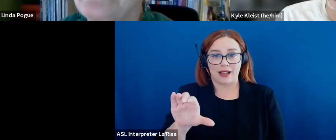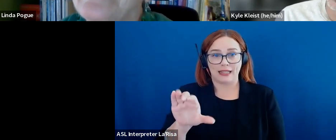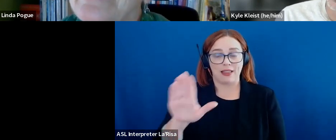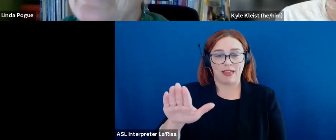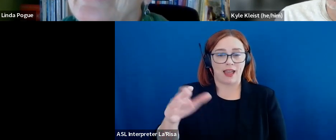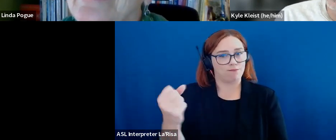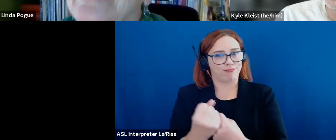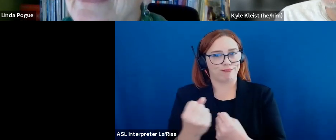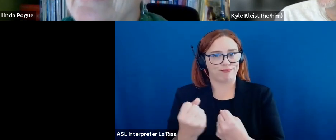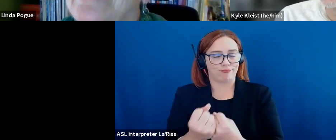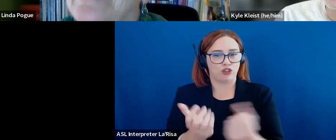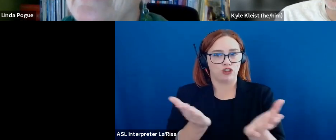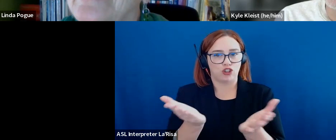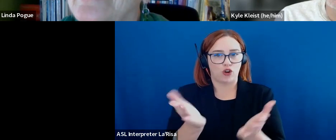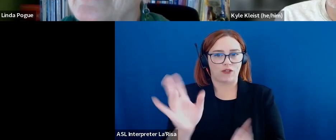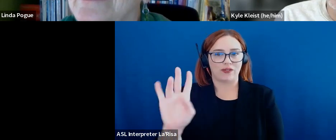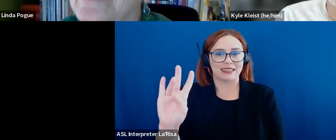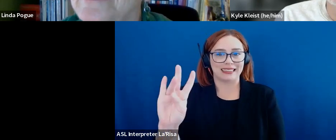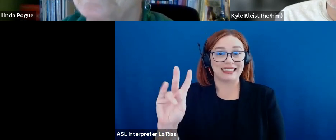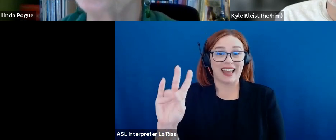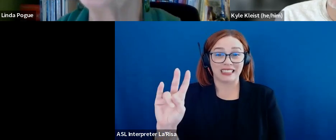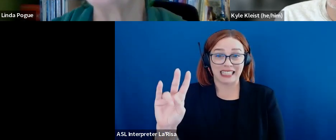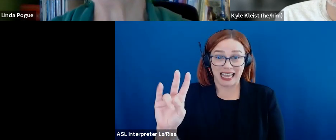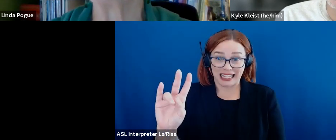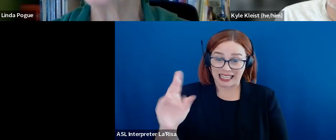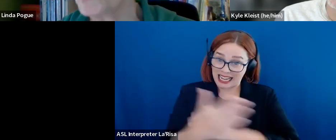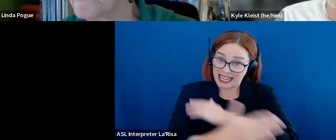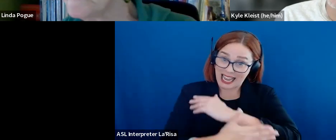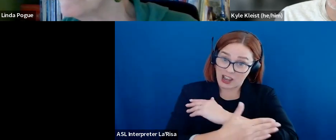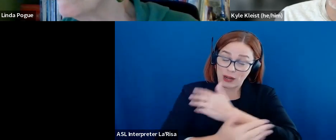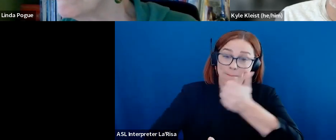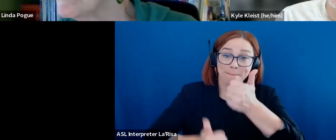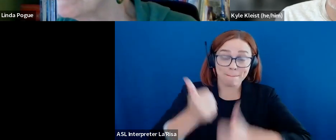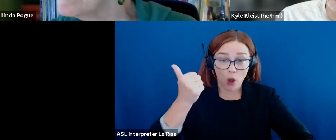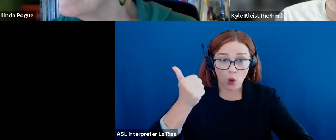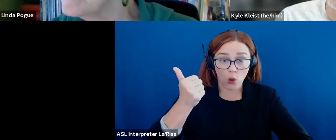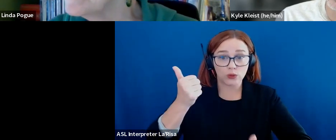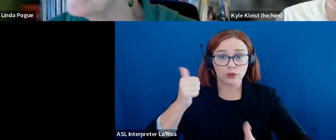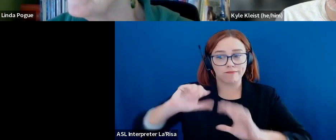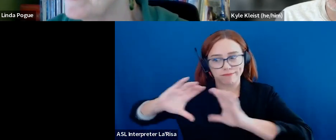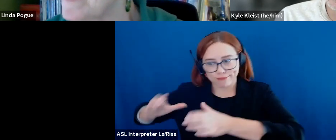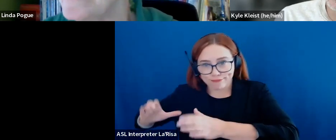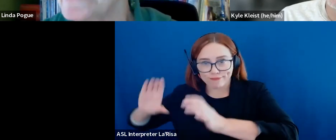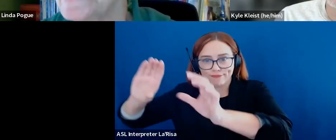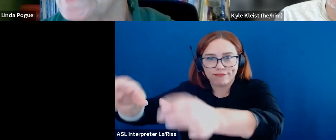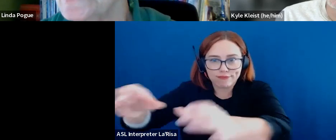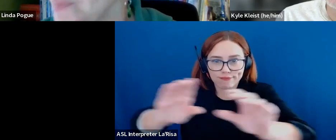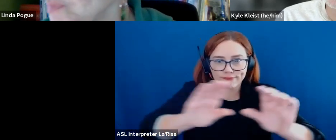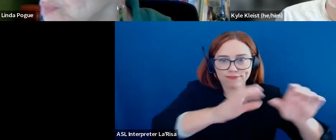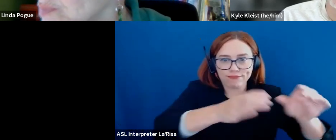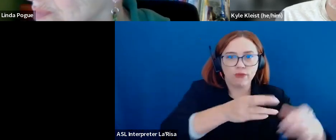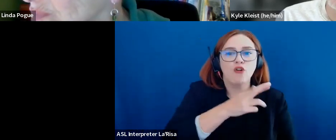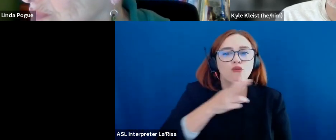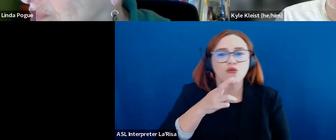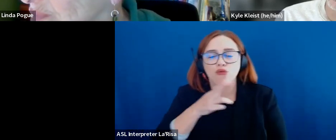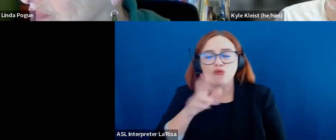predominantly rural. But you bring up, I'm surprised so many people, one of the takeaways from today I've heard is the